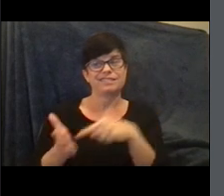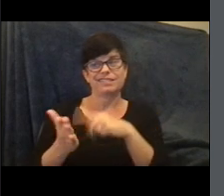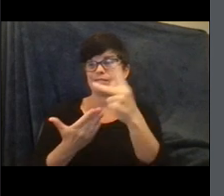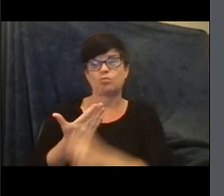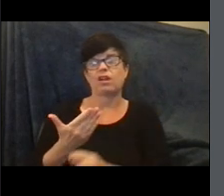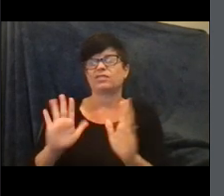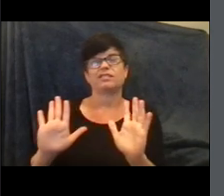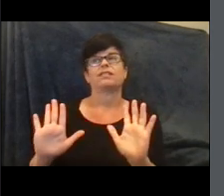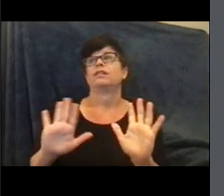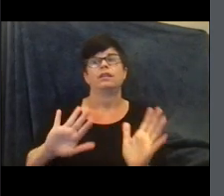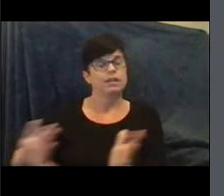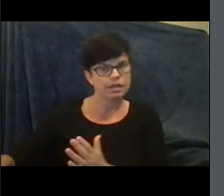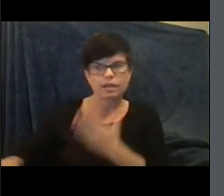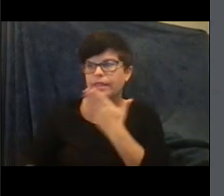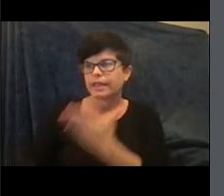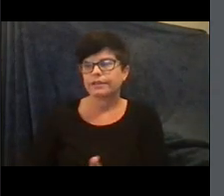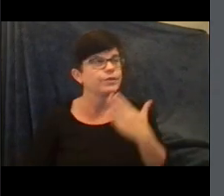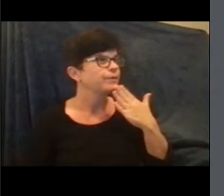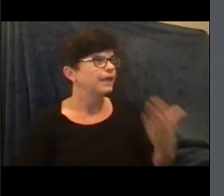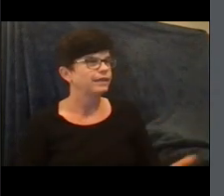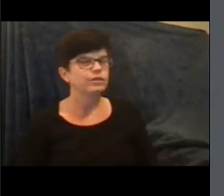you. All right, next speaker.